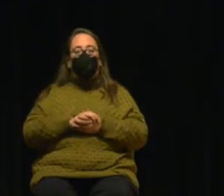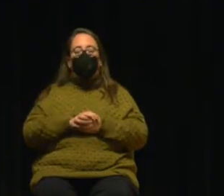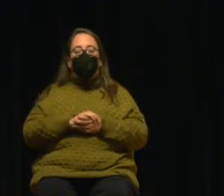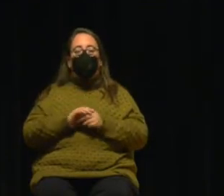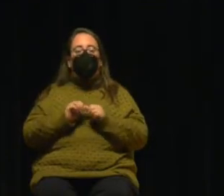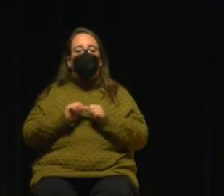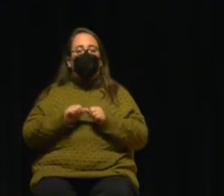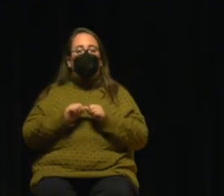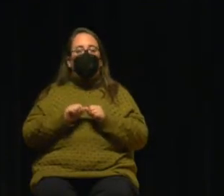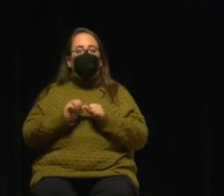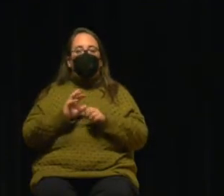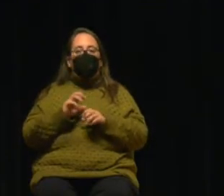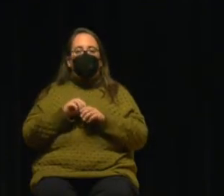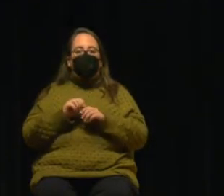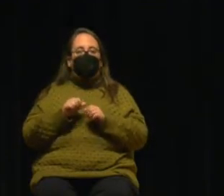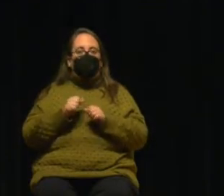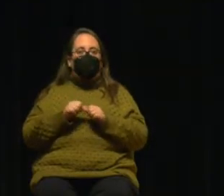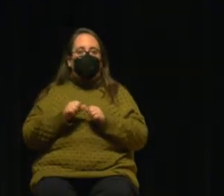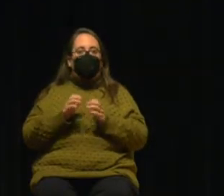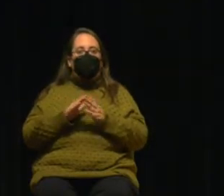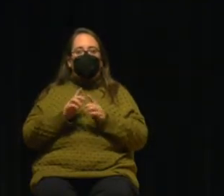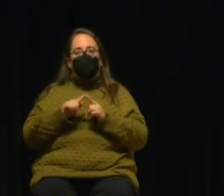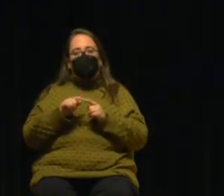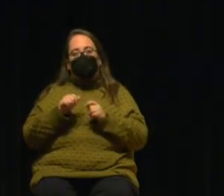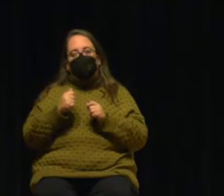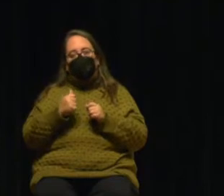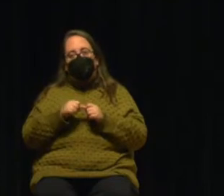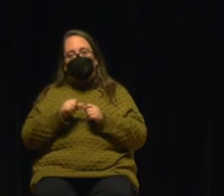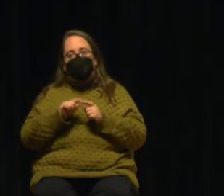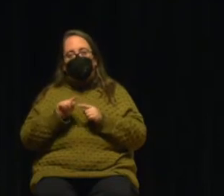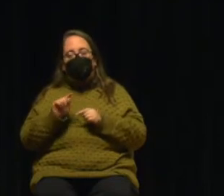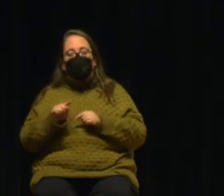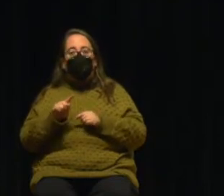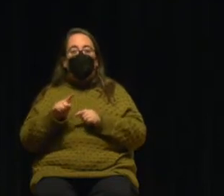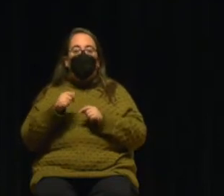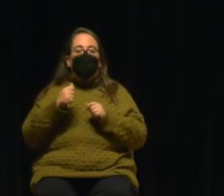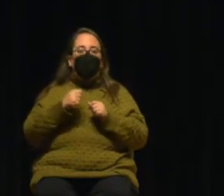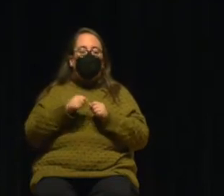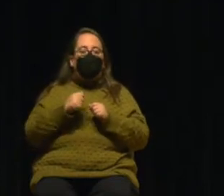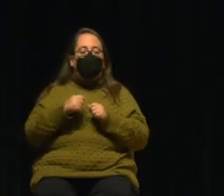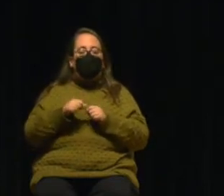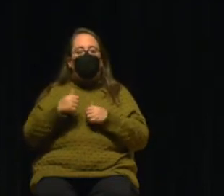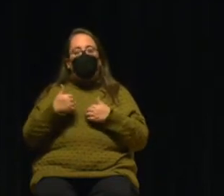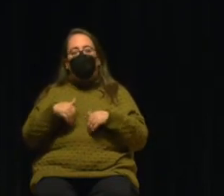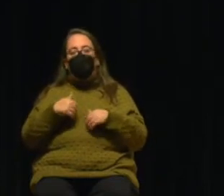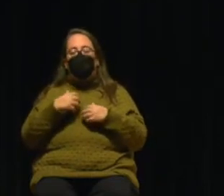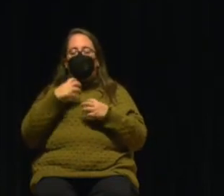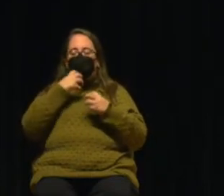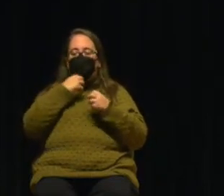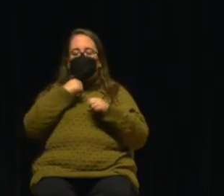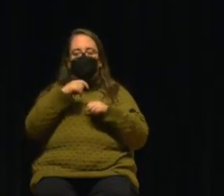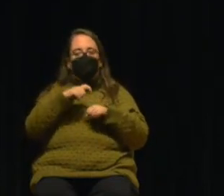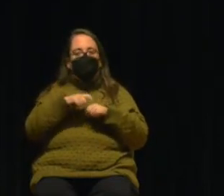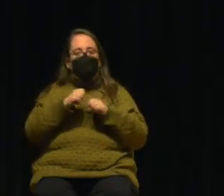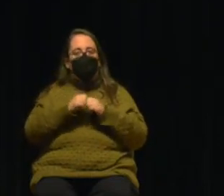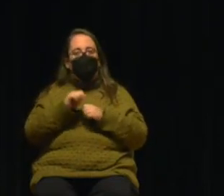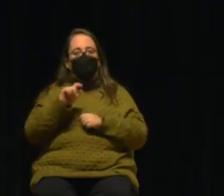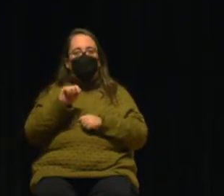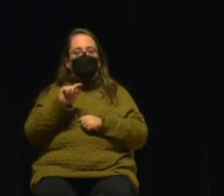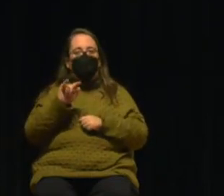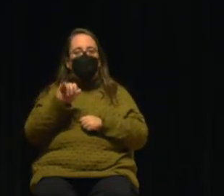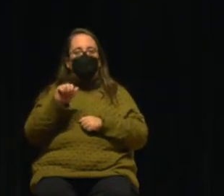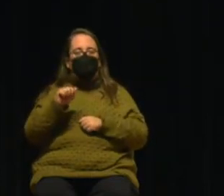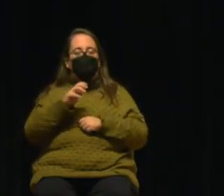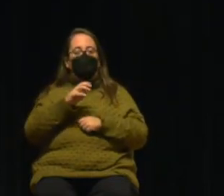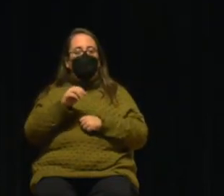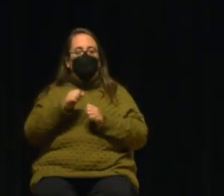constantly in these letters. They asked to be remembered to her. They recall how much they treasured the time with Letitia and with